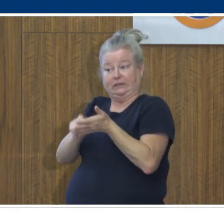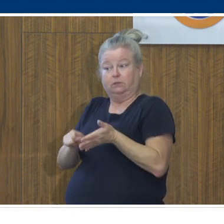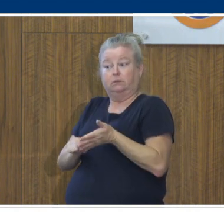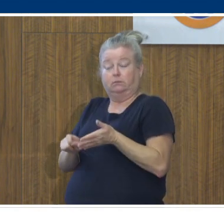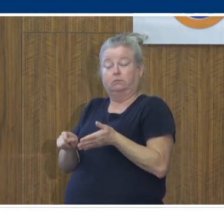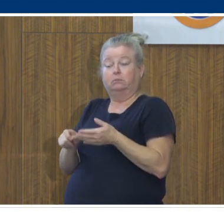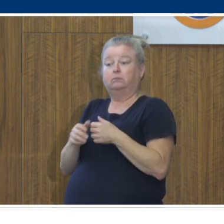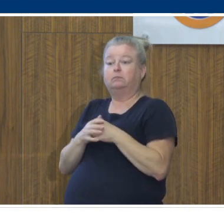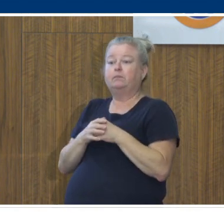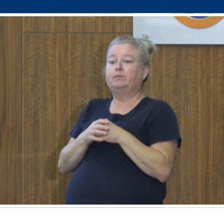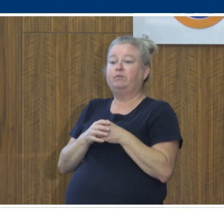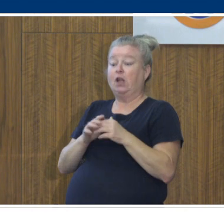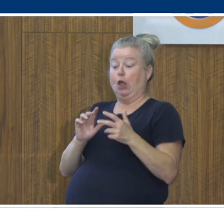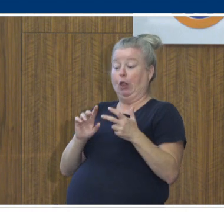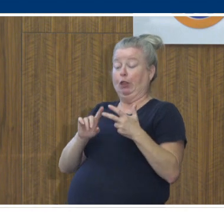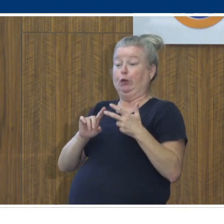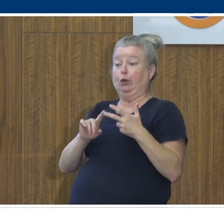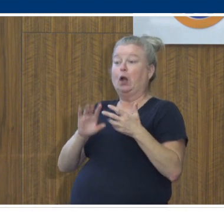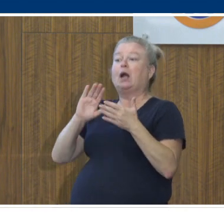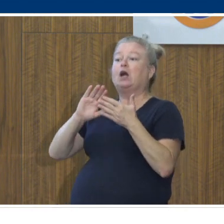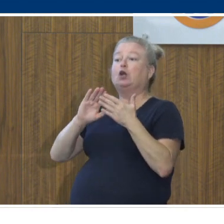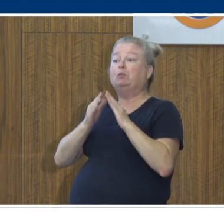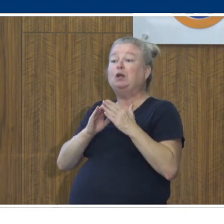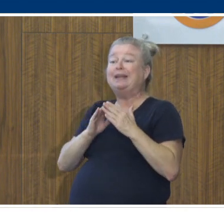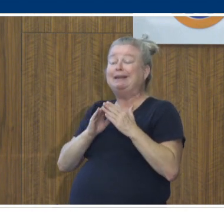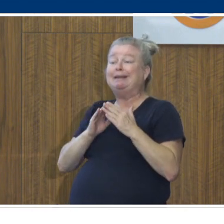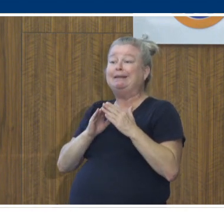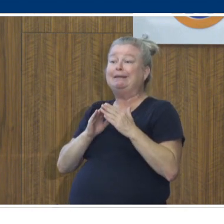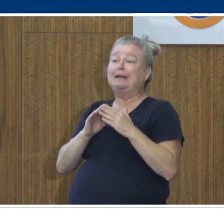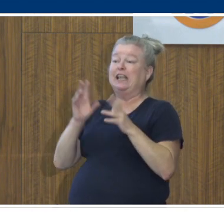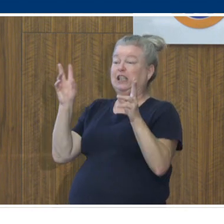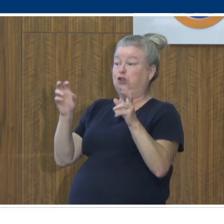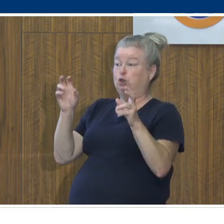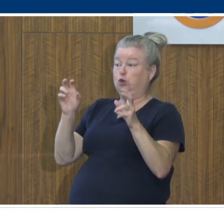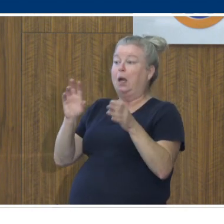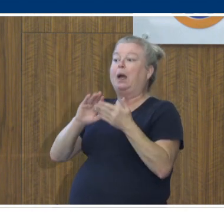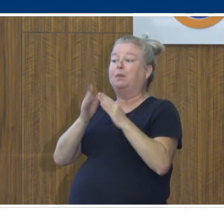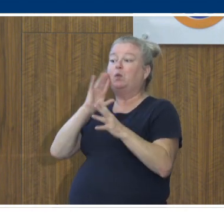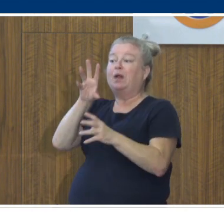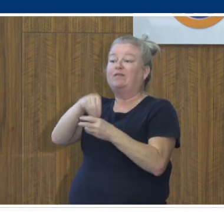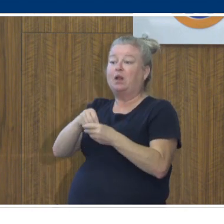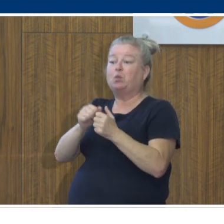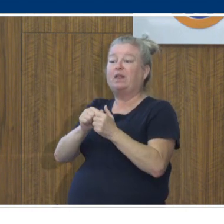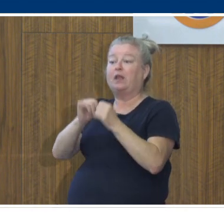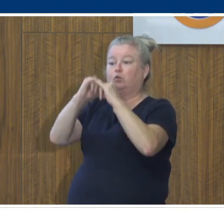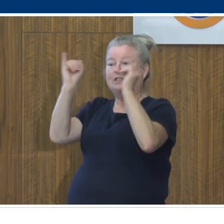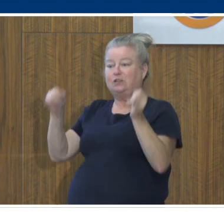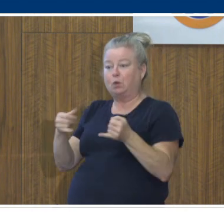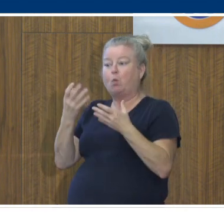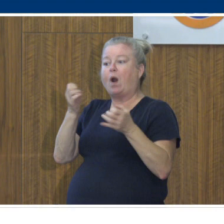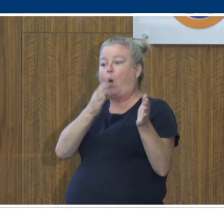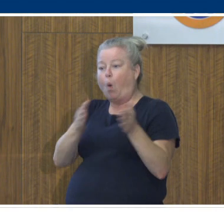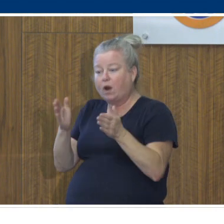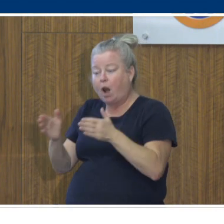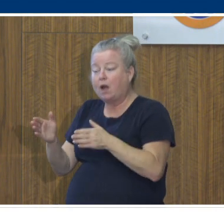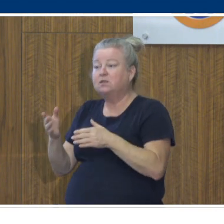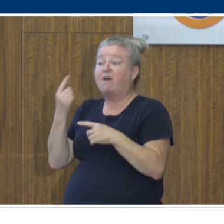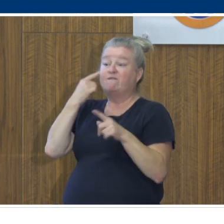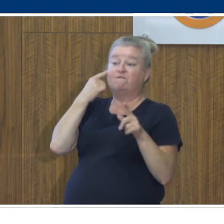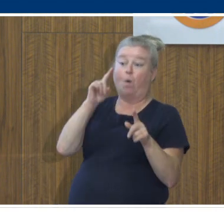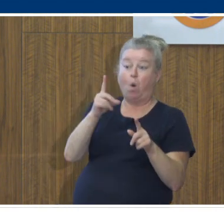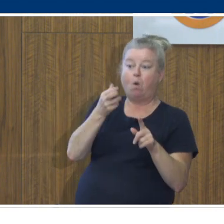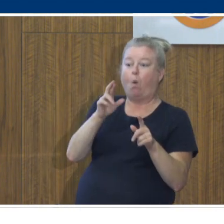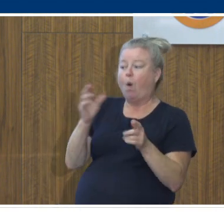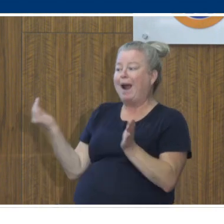then there's third, community issues. Often communities get involved in redistricting because they want to organize for or against a common